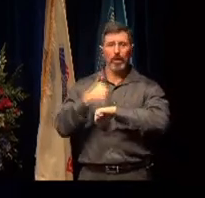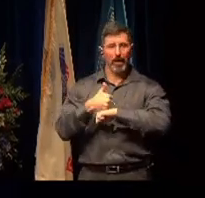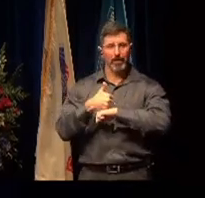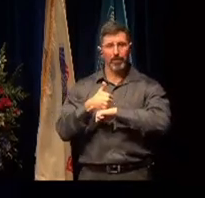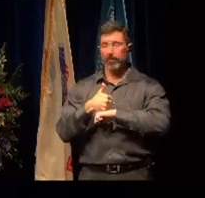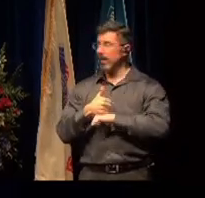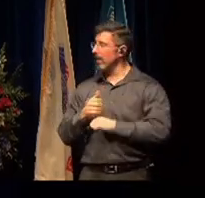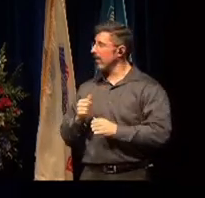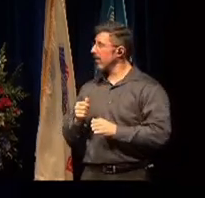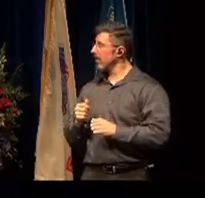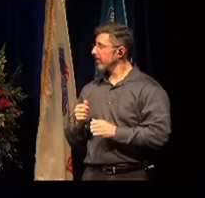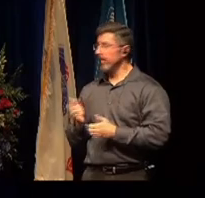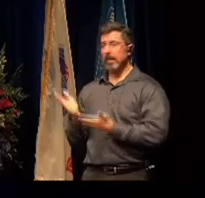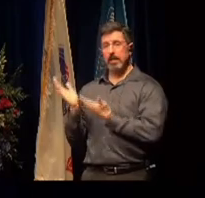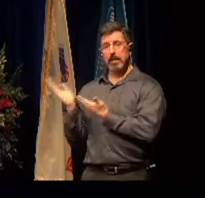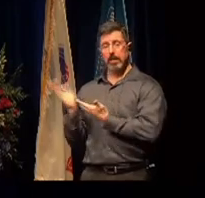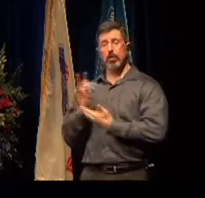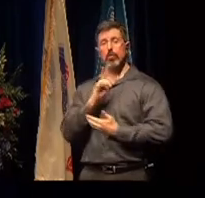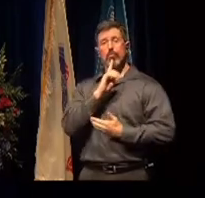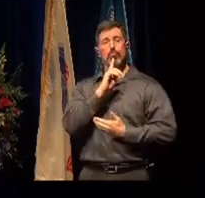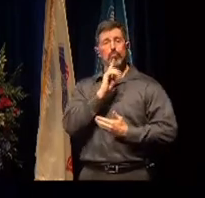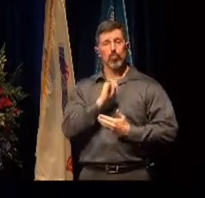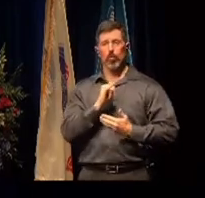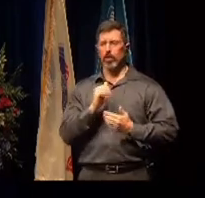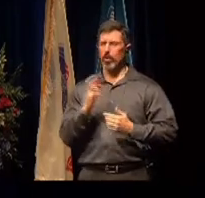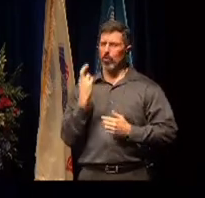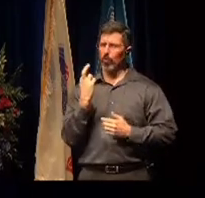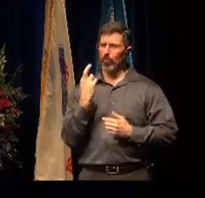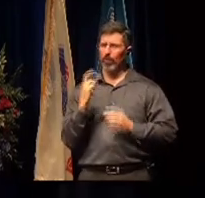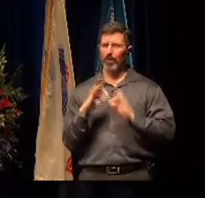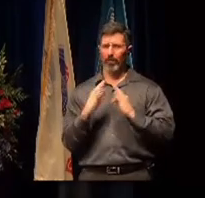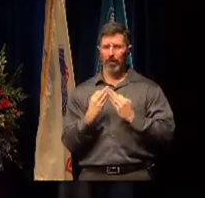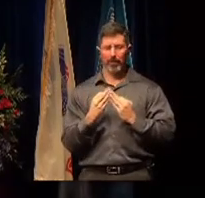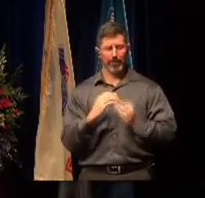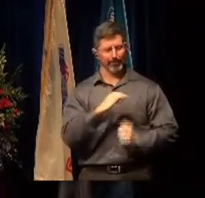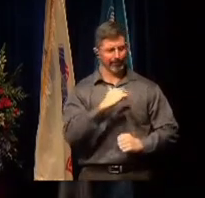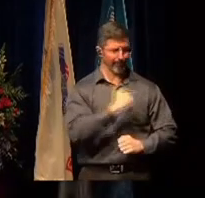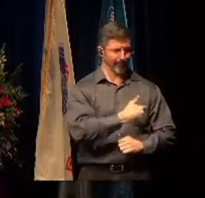is truly a good friend of the family, too. Nick?